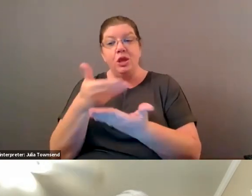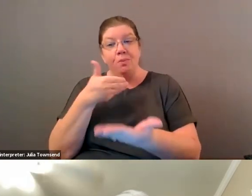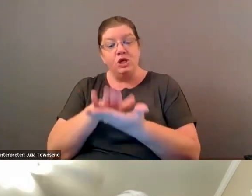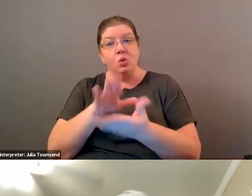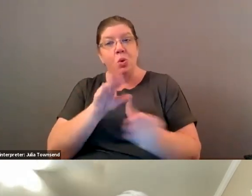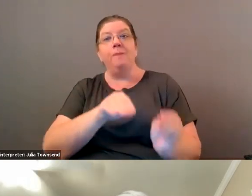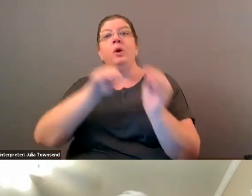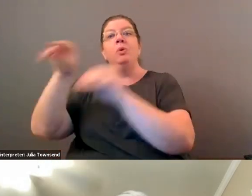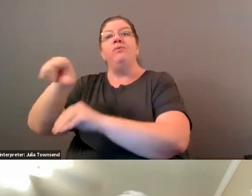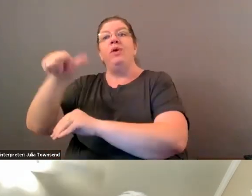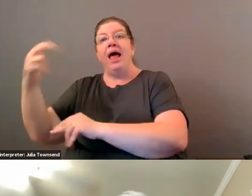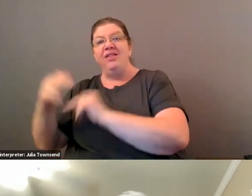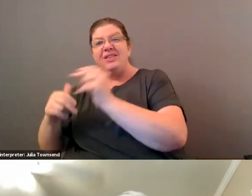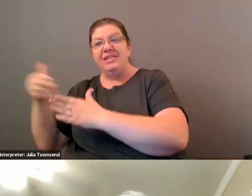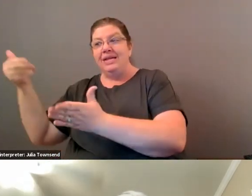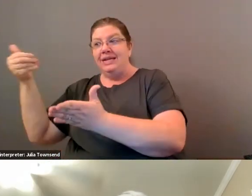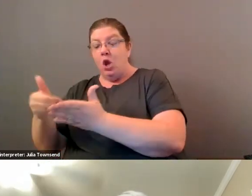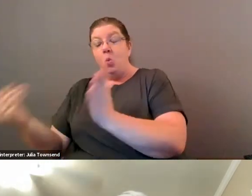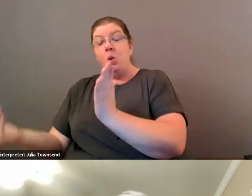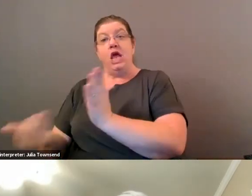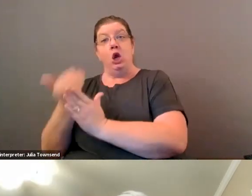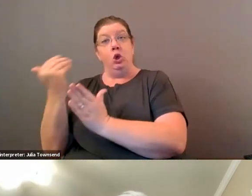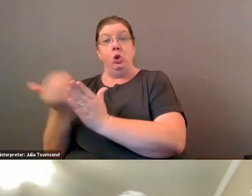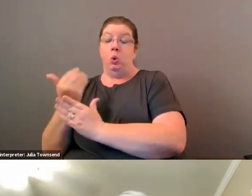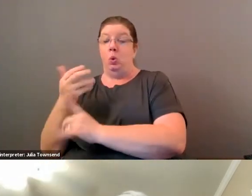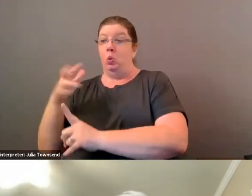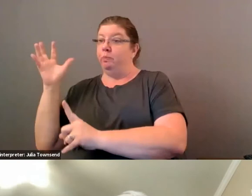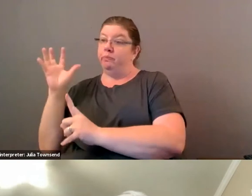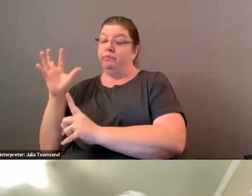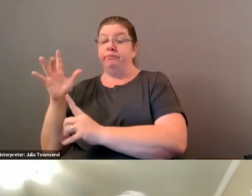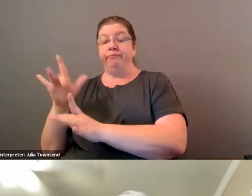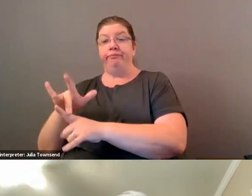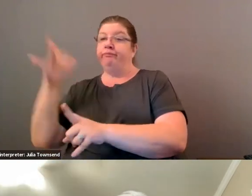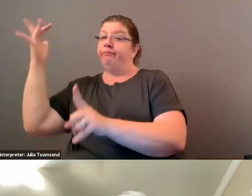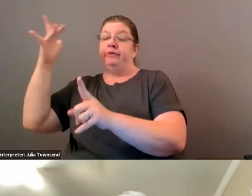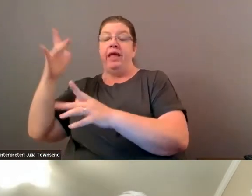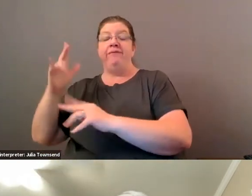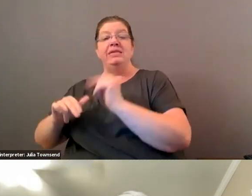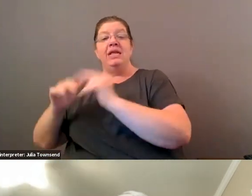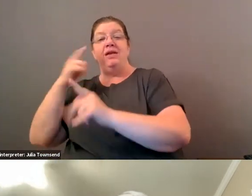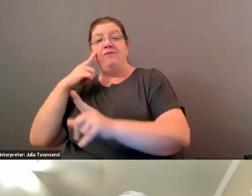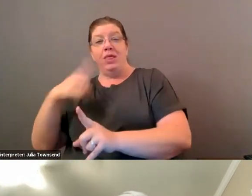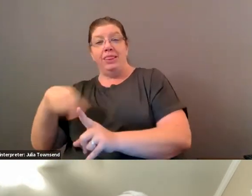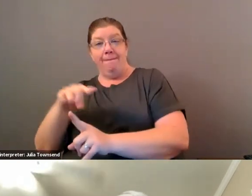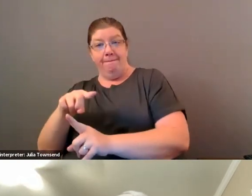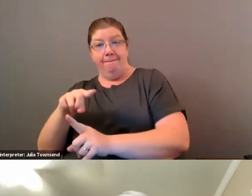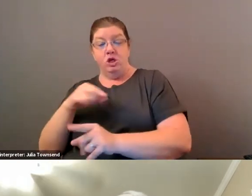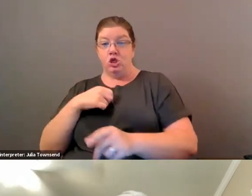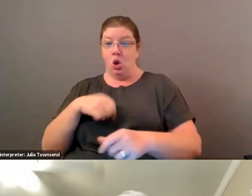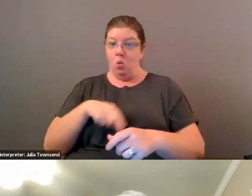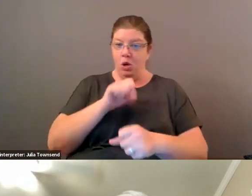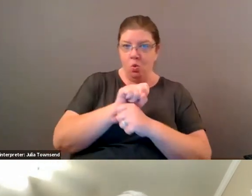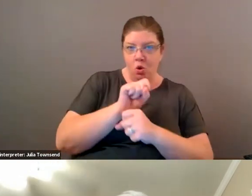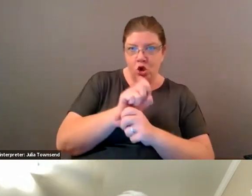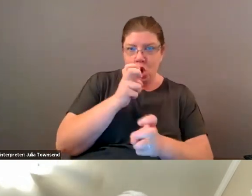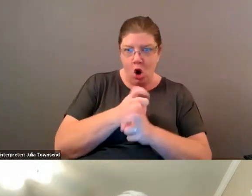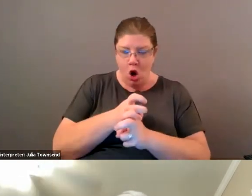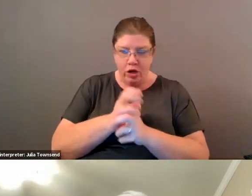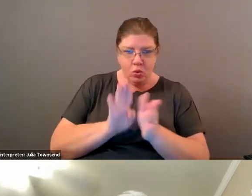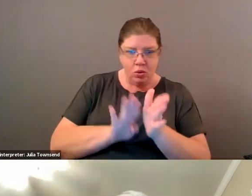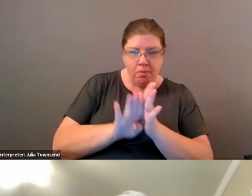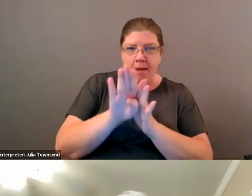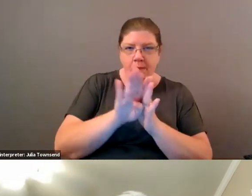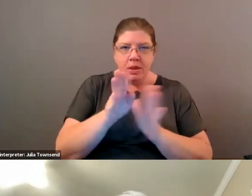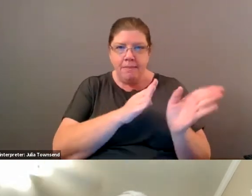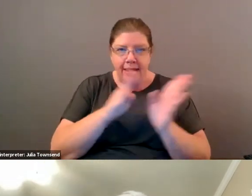neighboring facility with a brand new state-of-the-art facility for them. We worked hard with the district to come up with a site plan. We entered